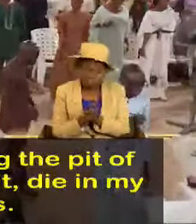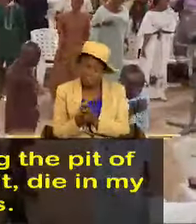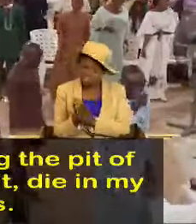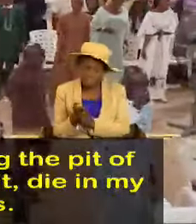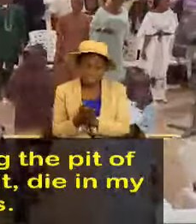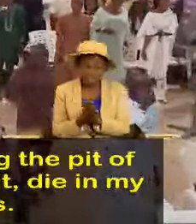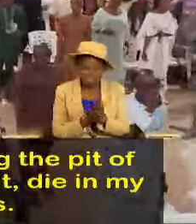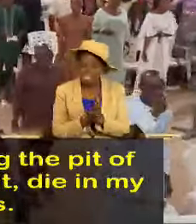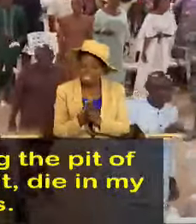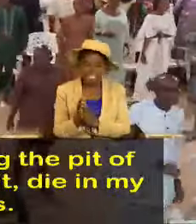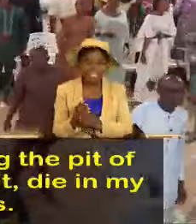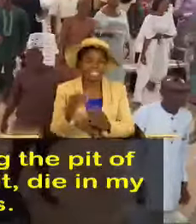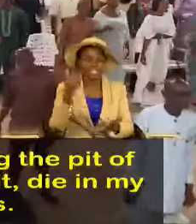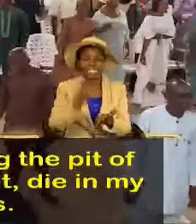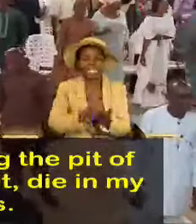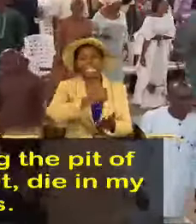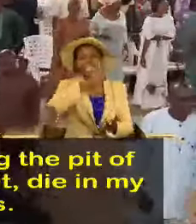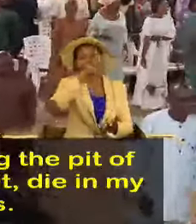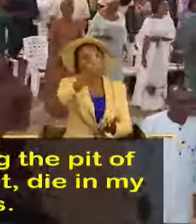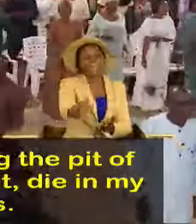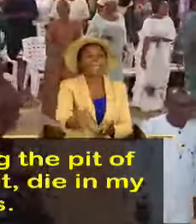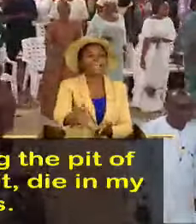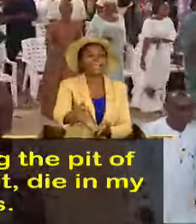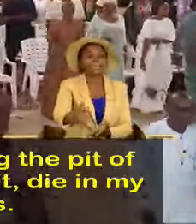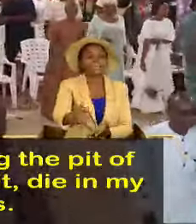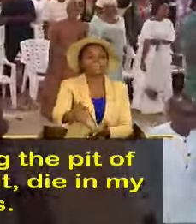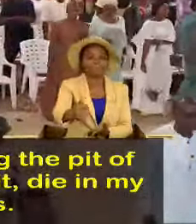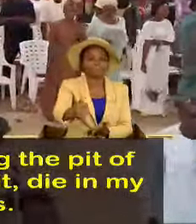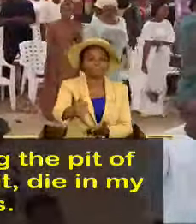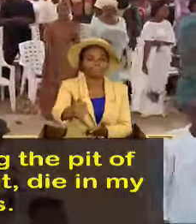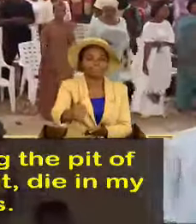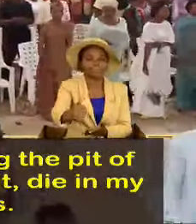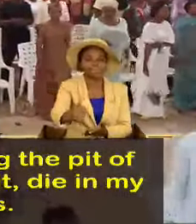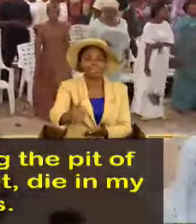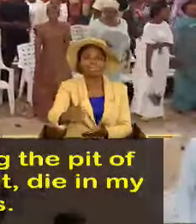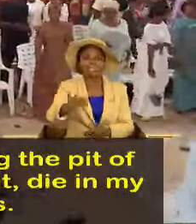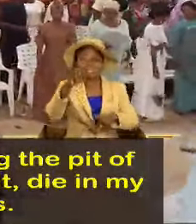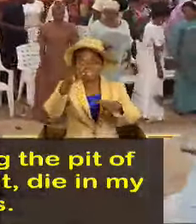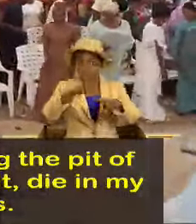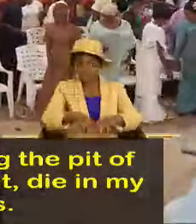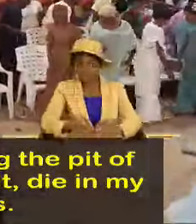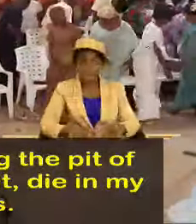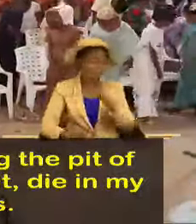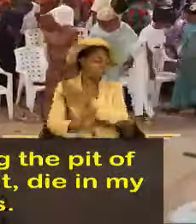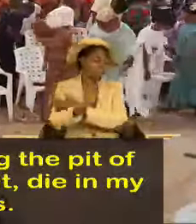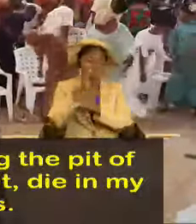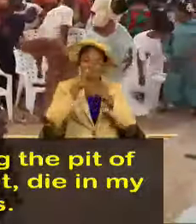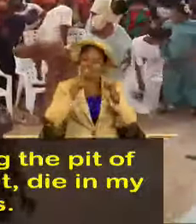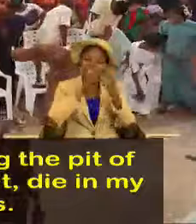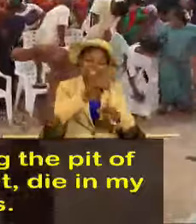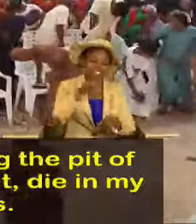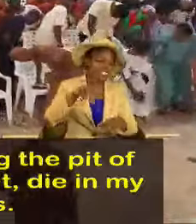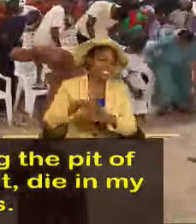in Jesus name we pray please you can have your seat God bless you in Jesus